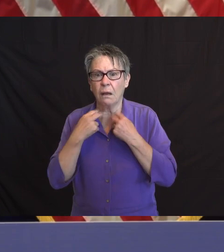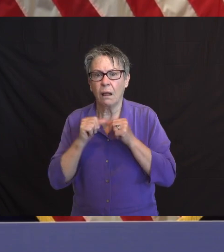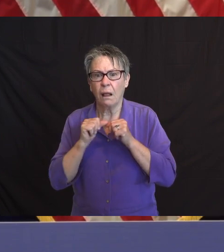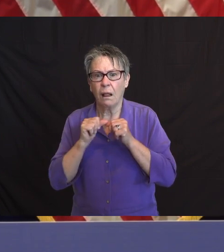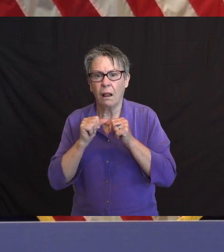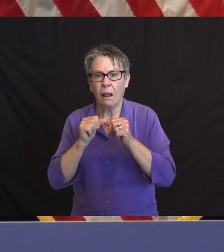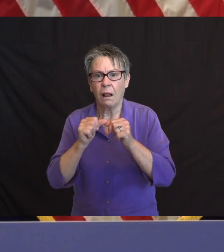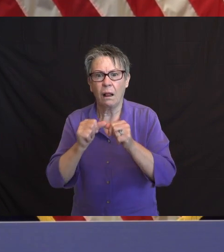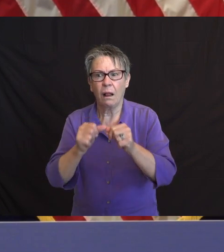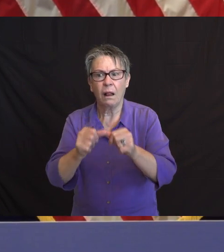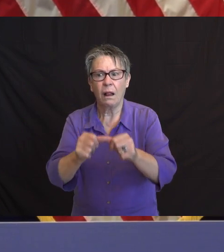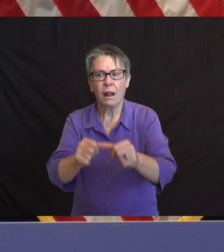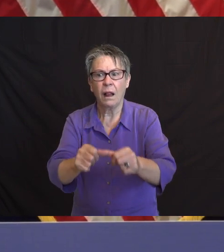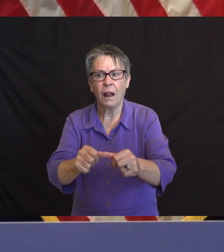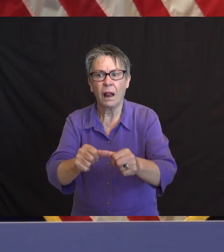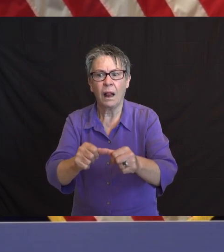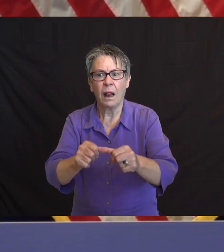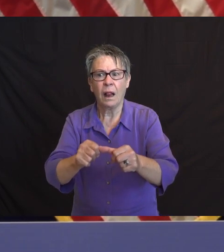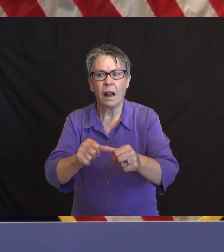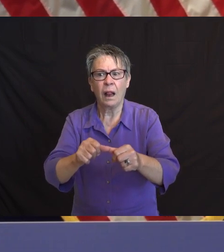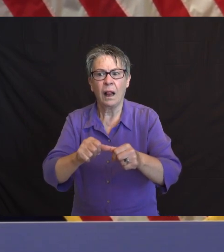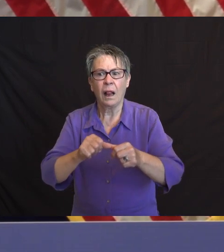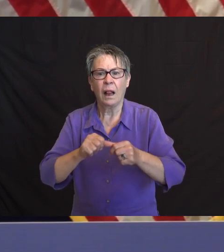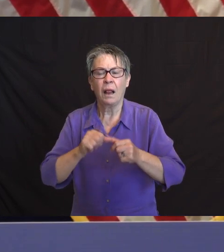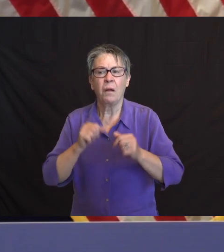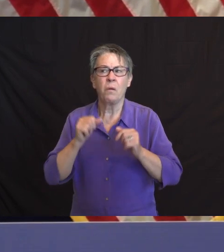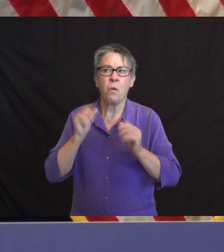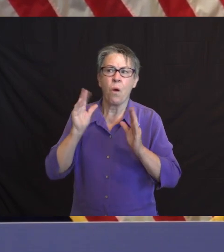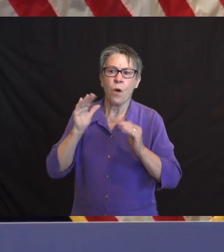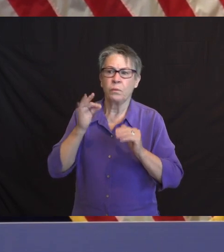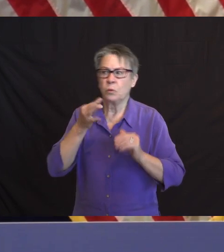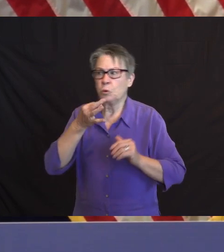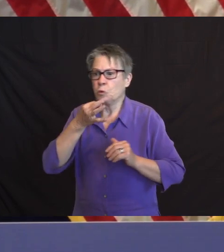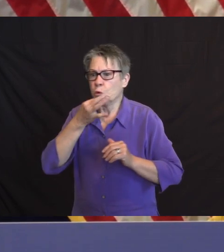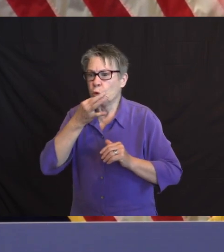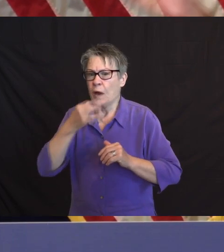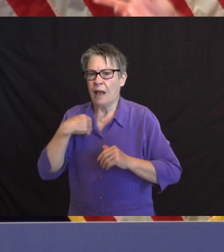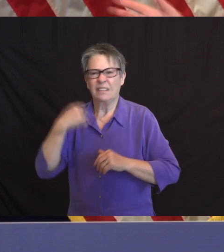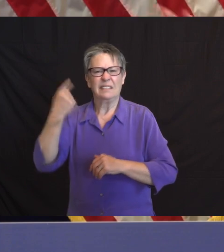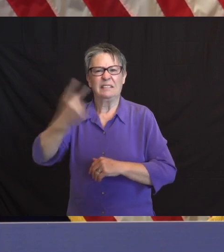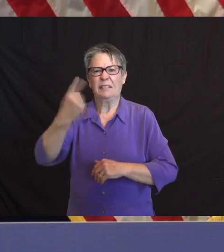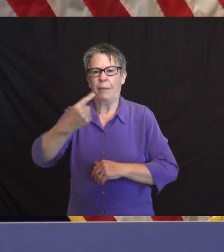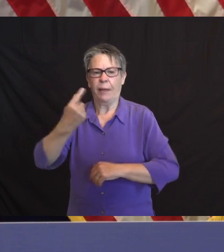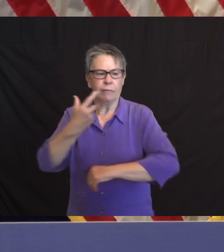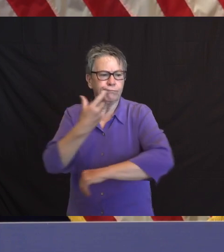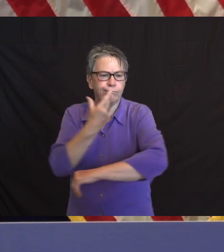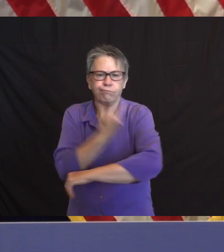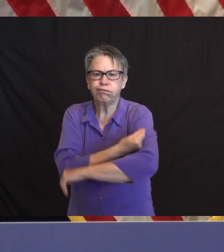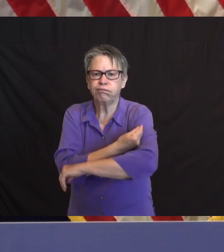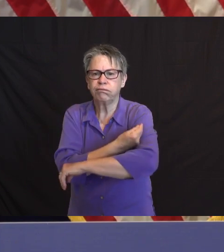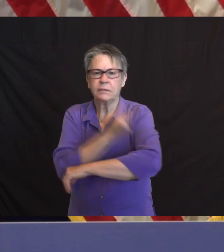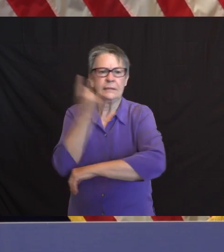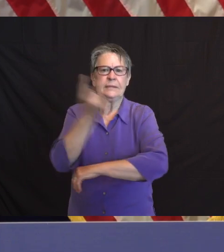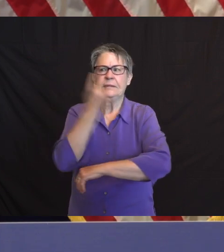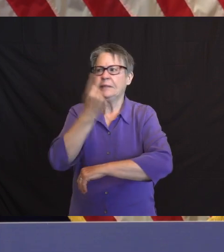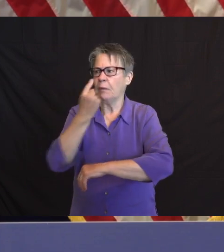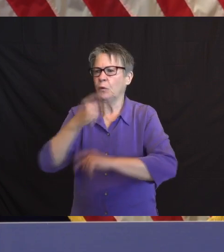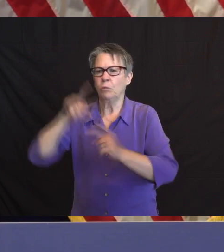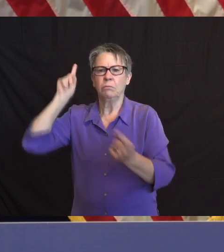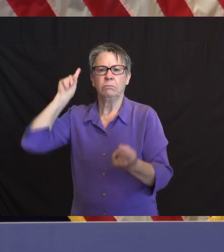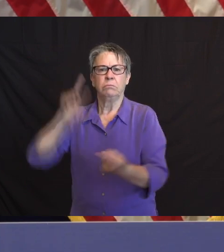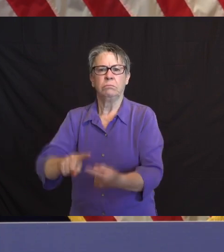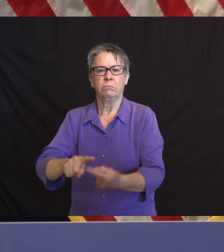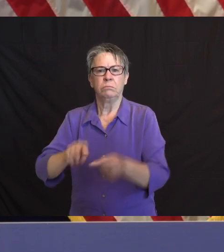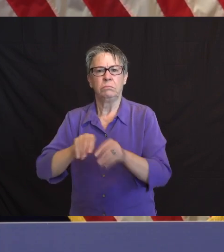than later therapeutics that are explicitly for COVID-19 as opposed to, hey, it works over here, let's try it here. When that